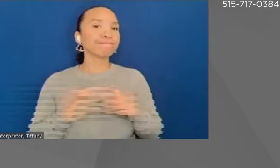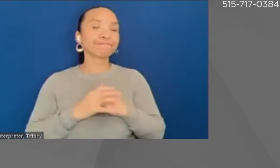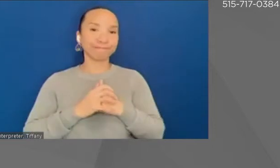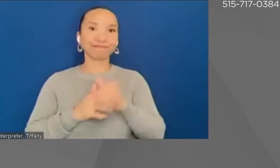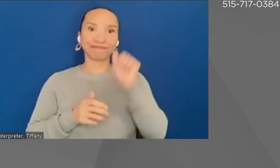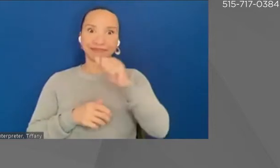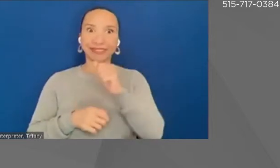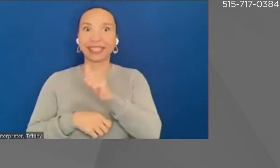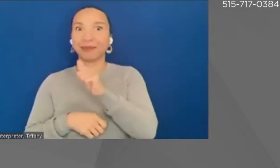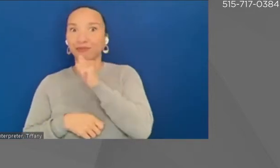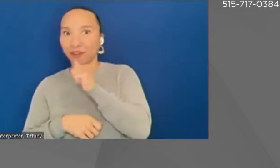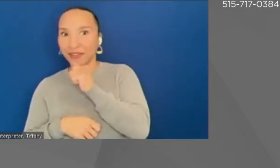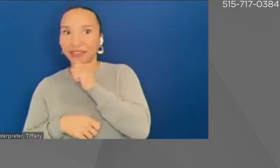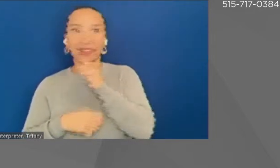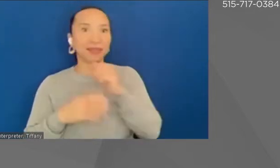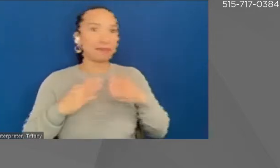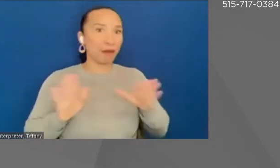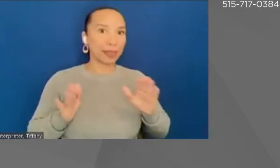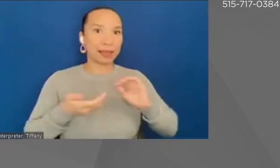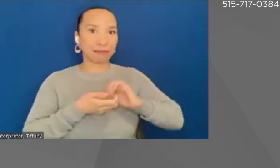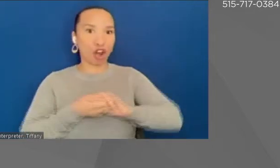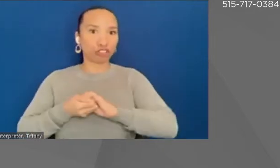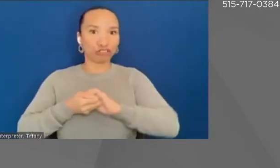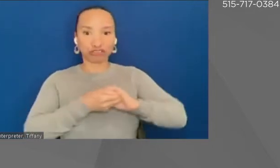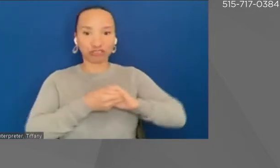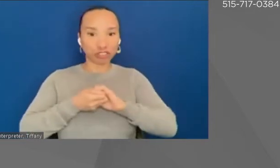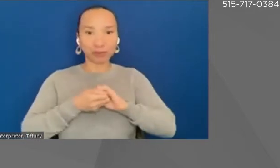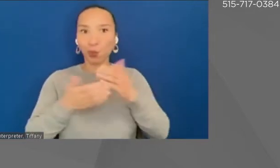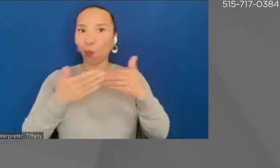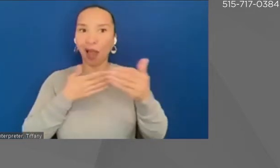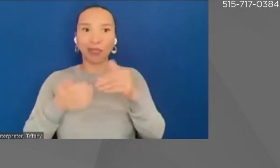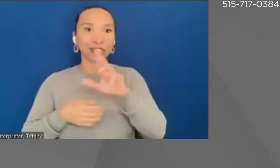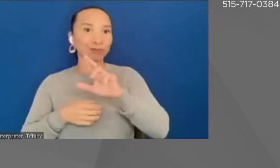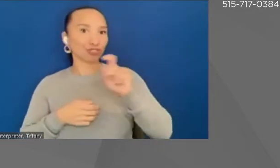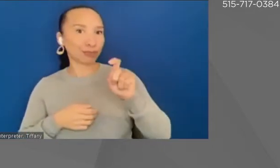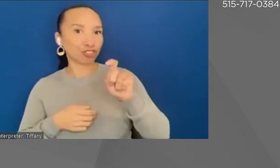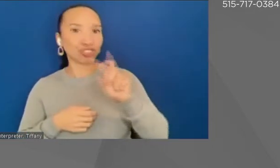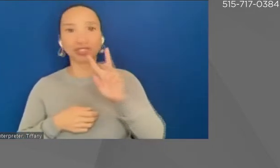public partnerships that you work a lot in, whether it be through prescription produce or